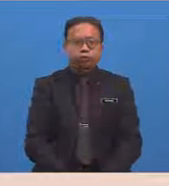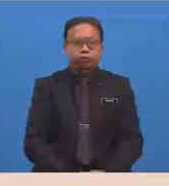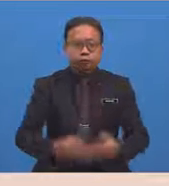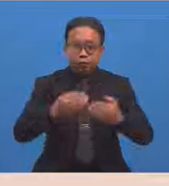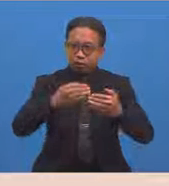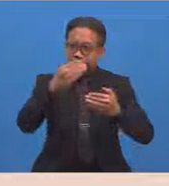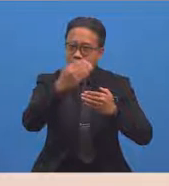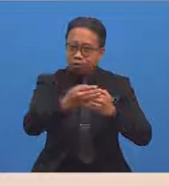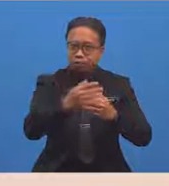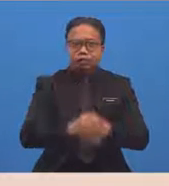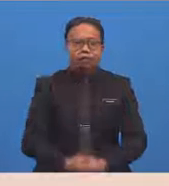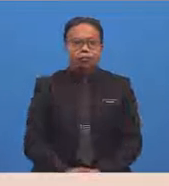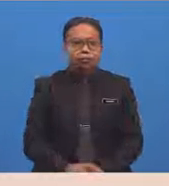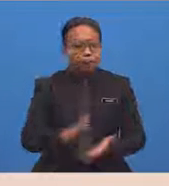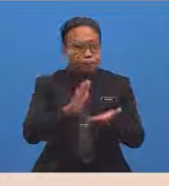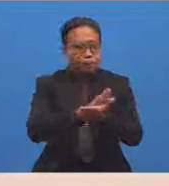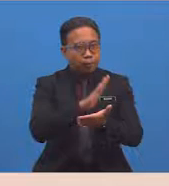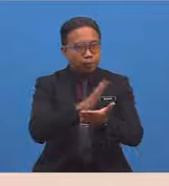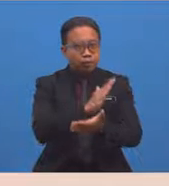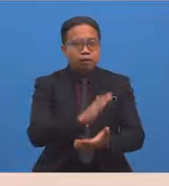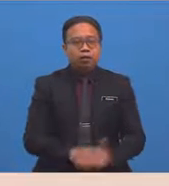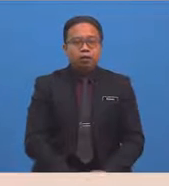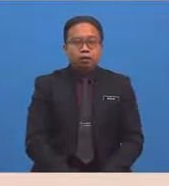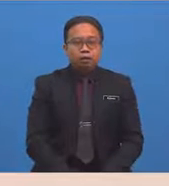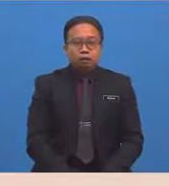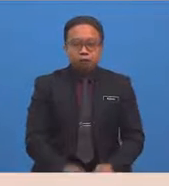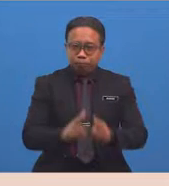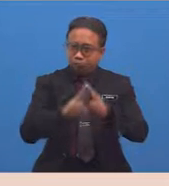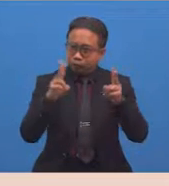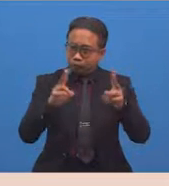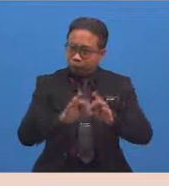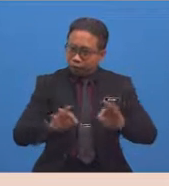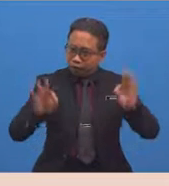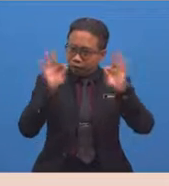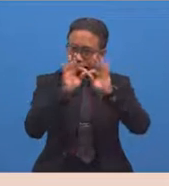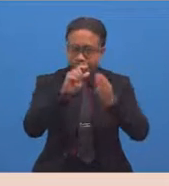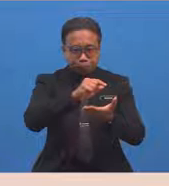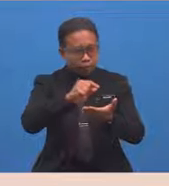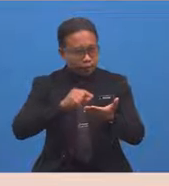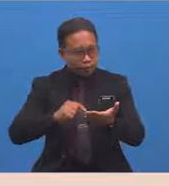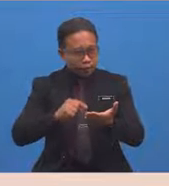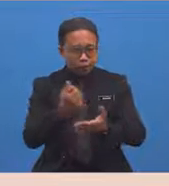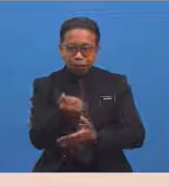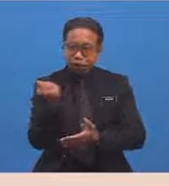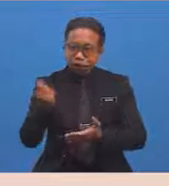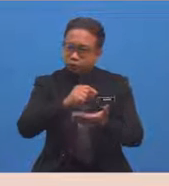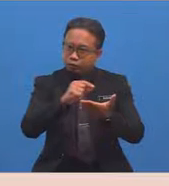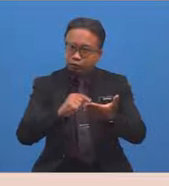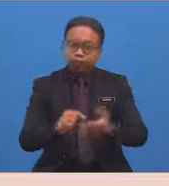Next, you may want to get a paper. And most importantly, stationaries.